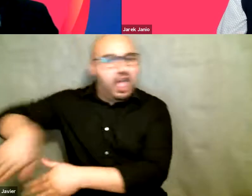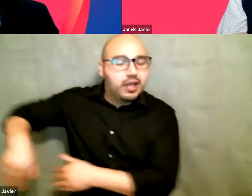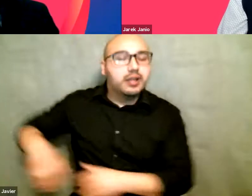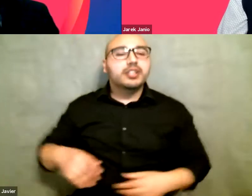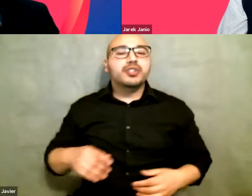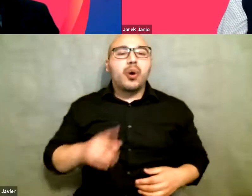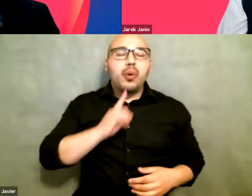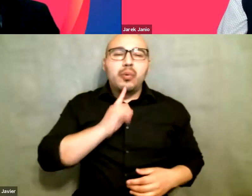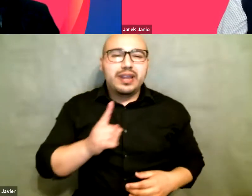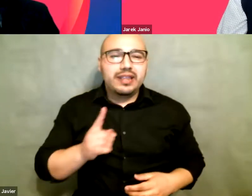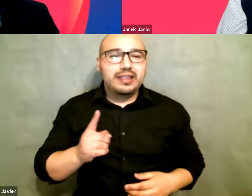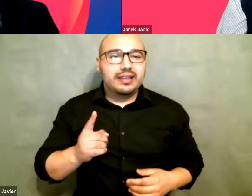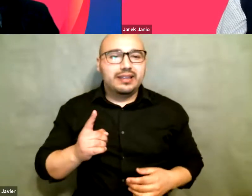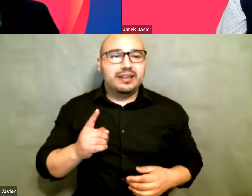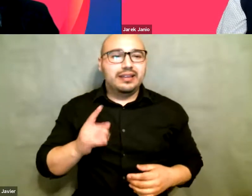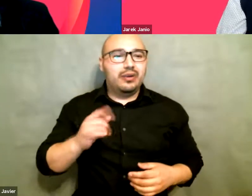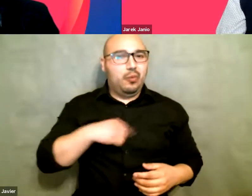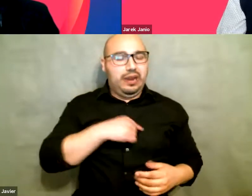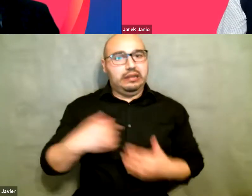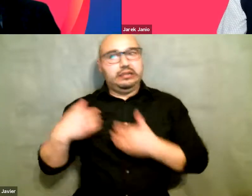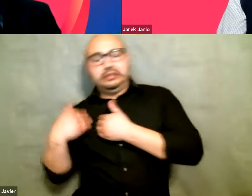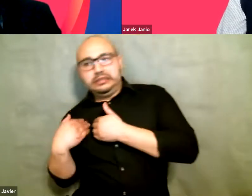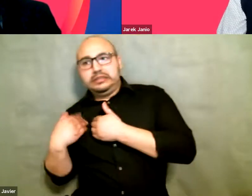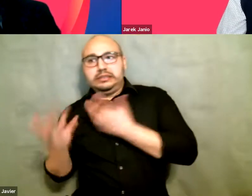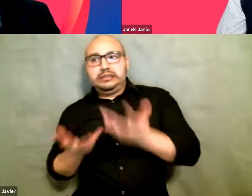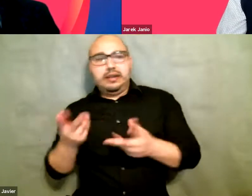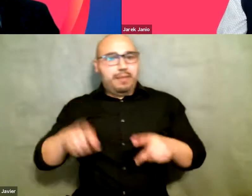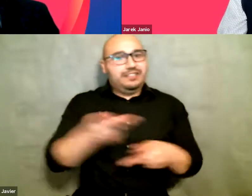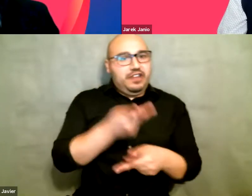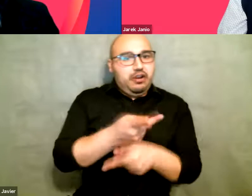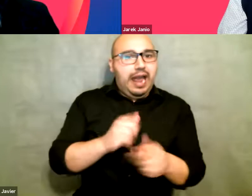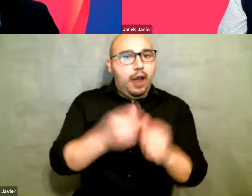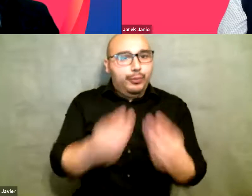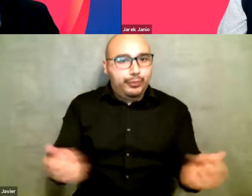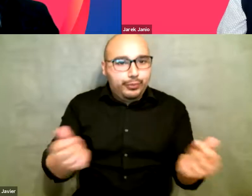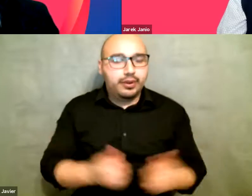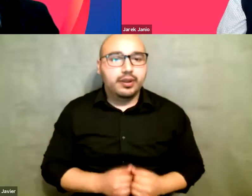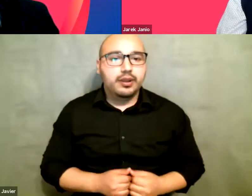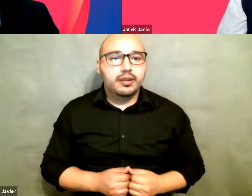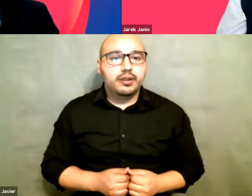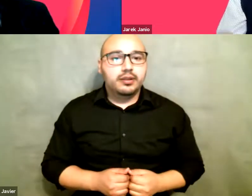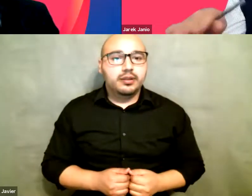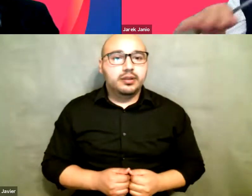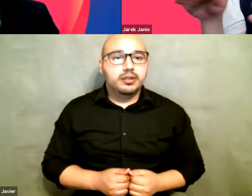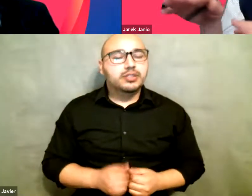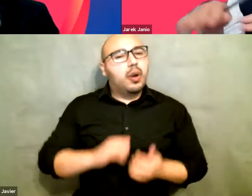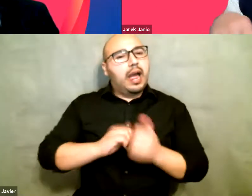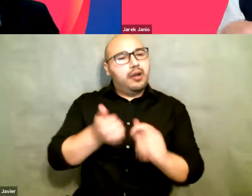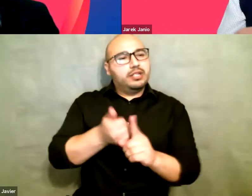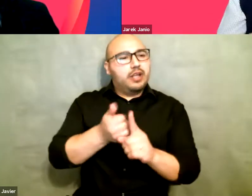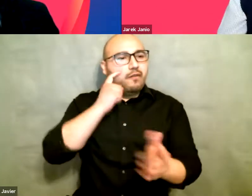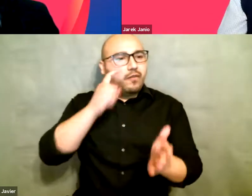the fruit of those decisions. So how would you see the push of this